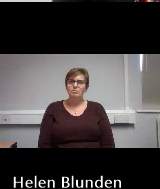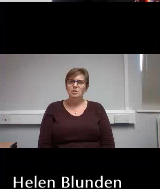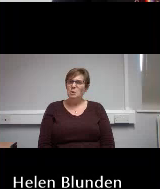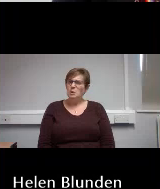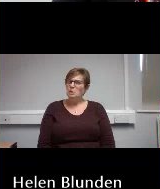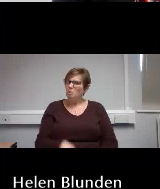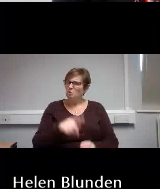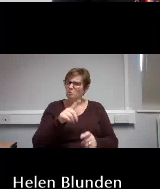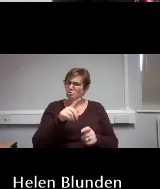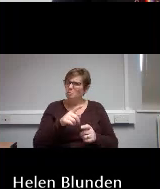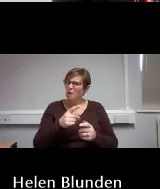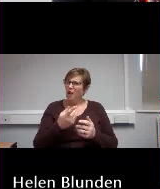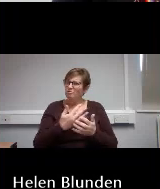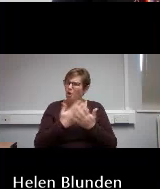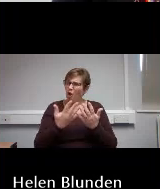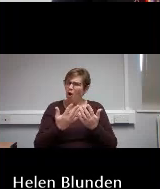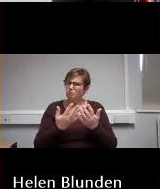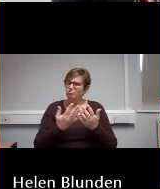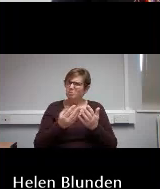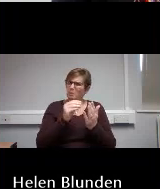few putting in trauma there.